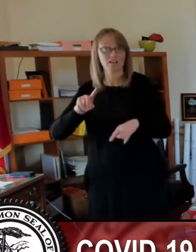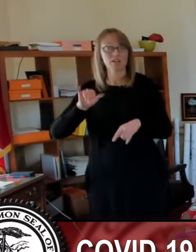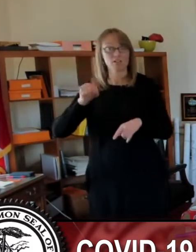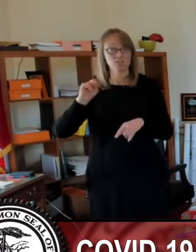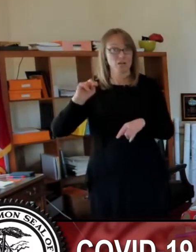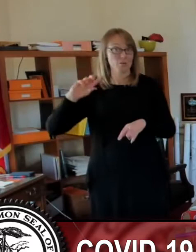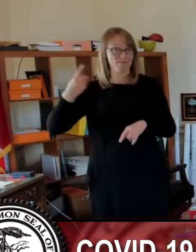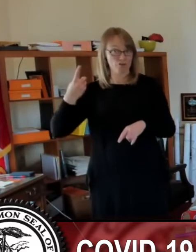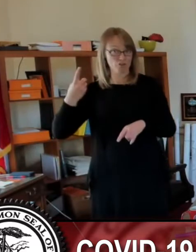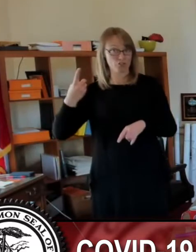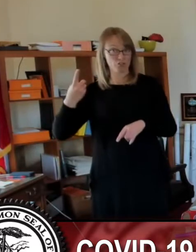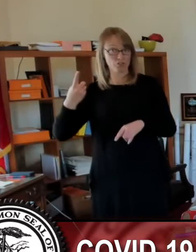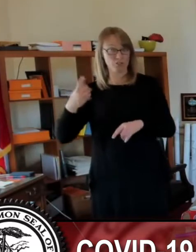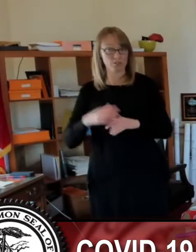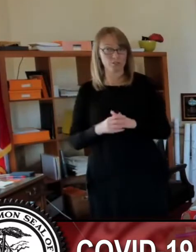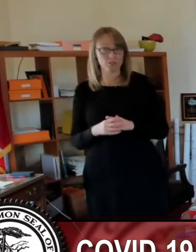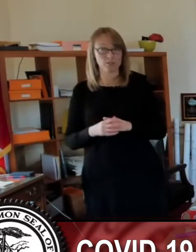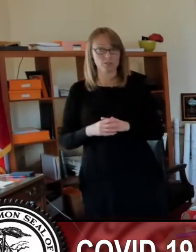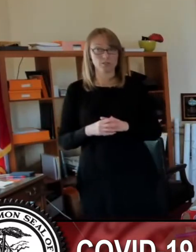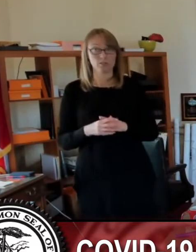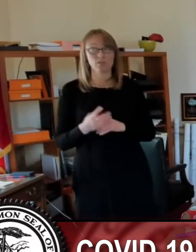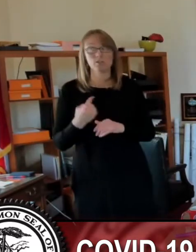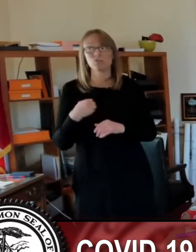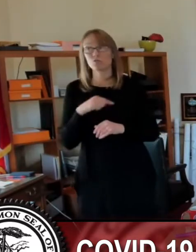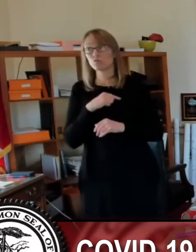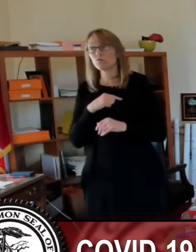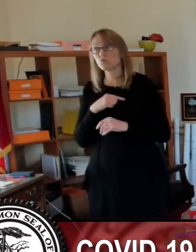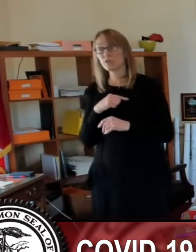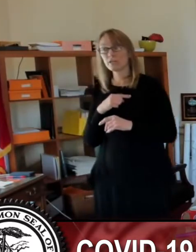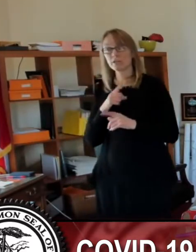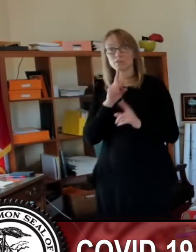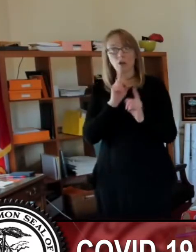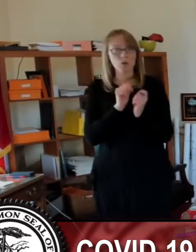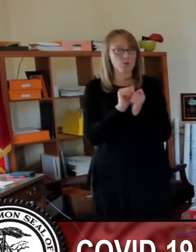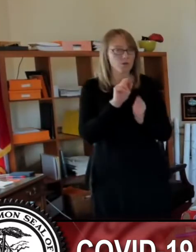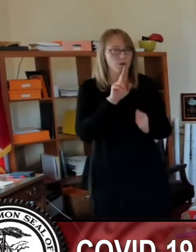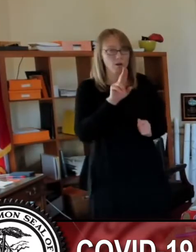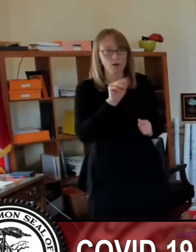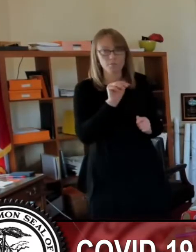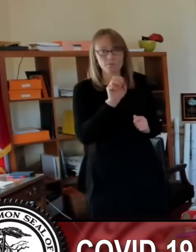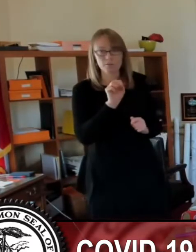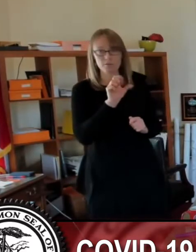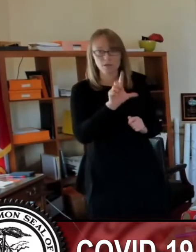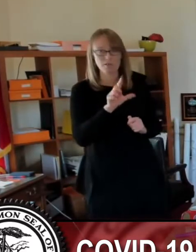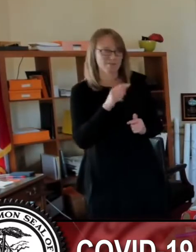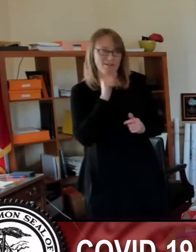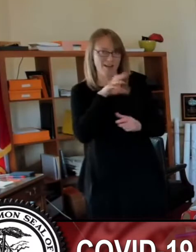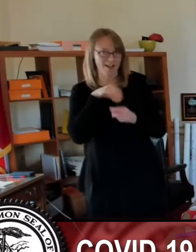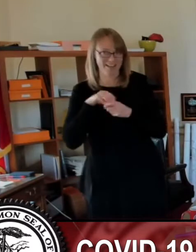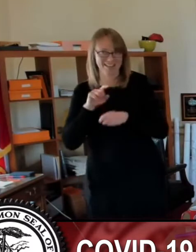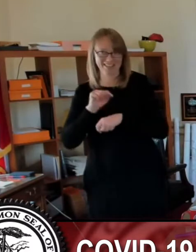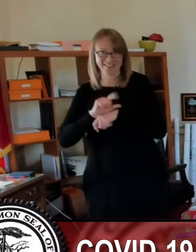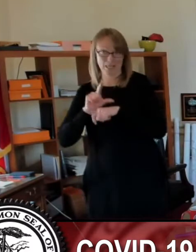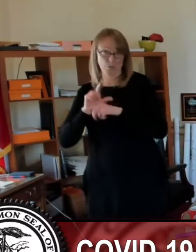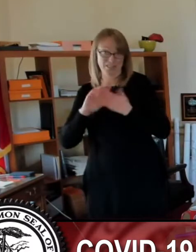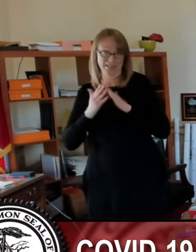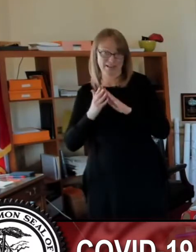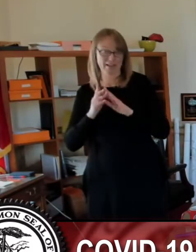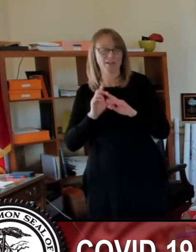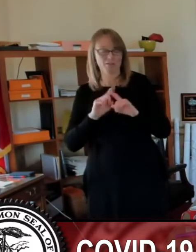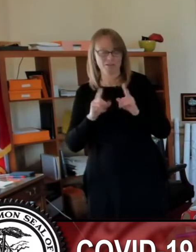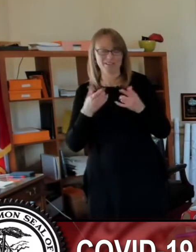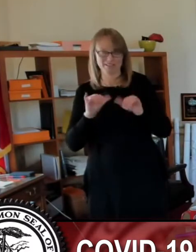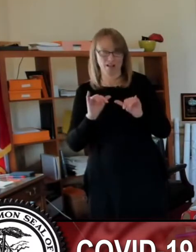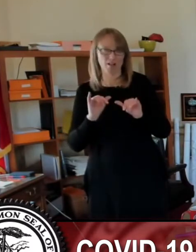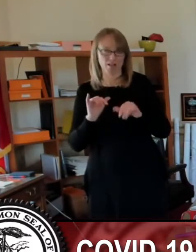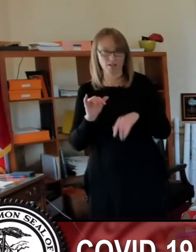universities and others. UMSL, which is not located, as you know, in the city of St. Louis, but nevertheless, working with those universities